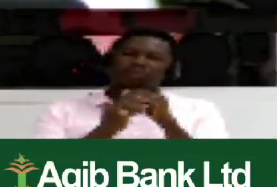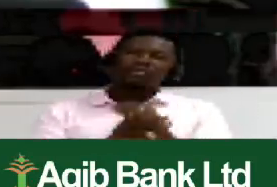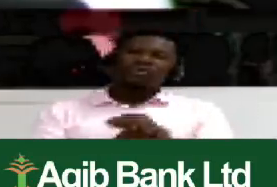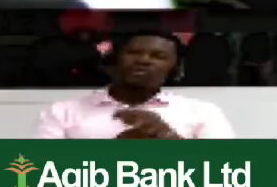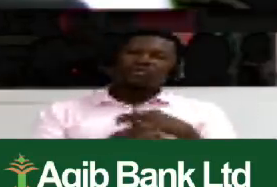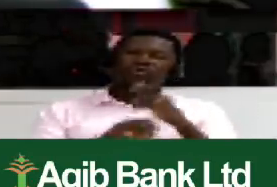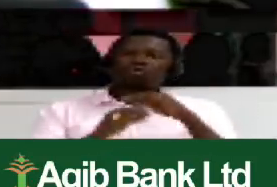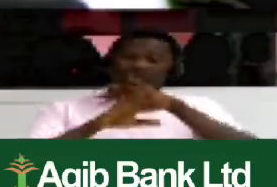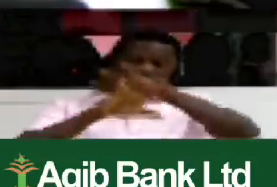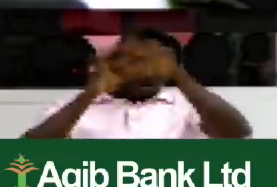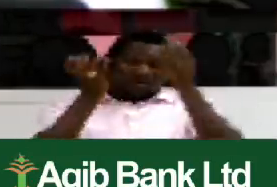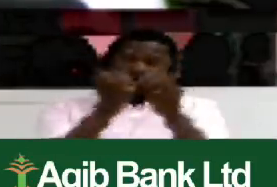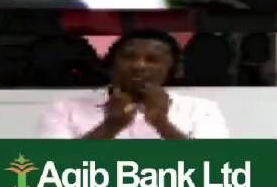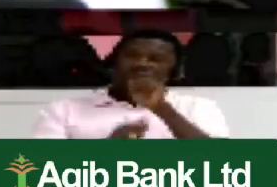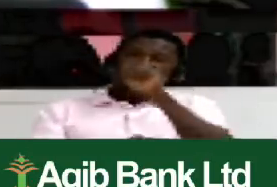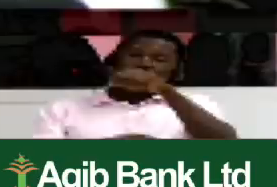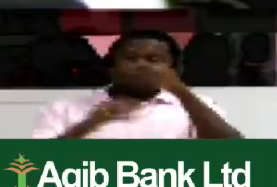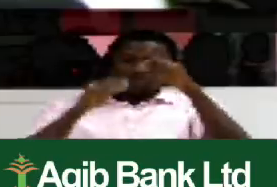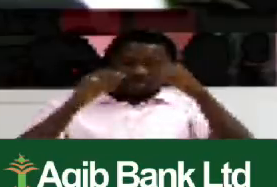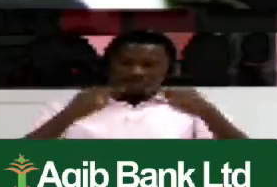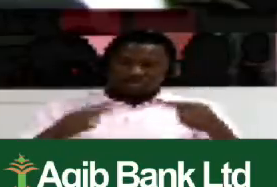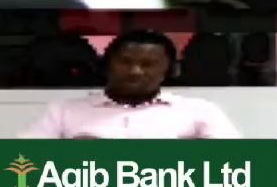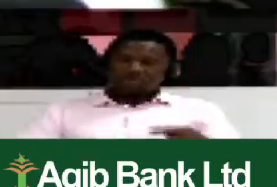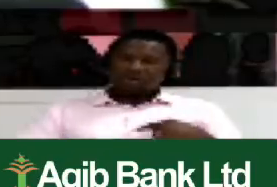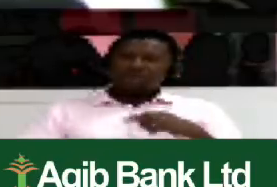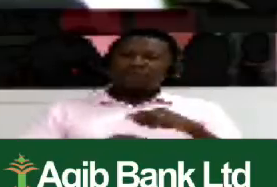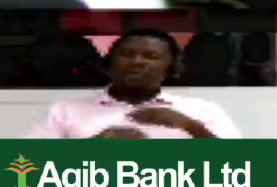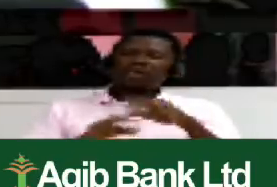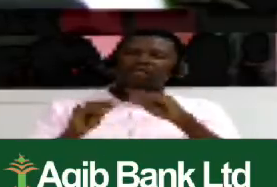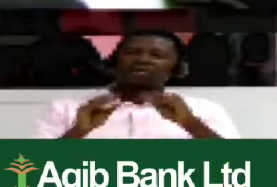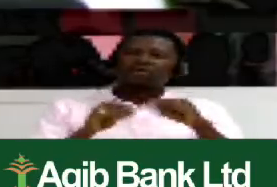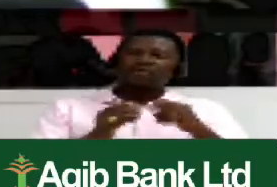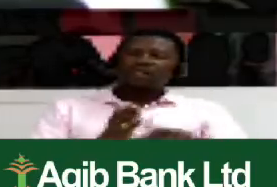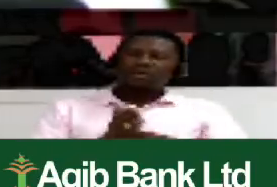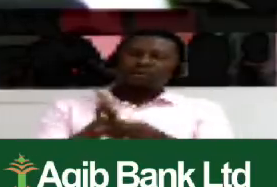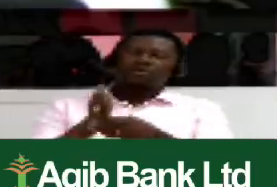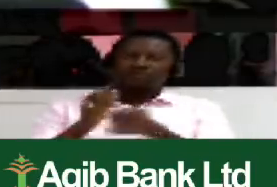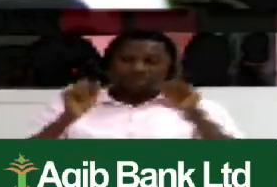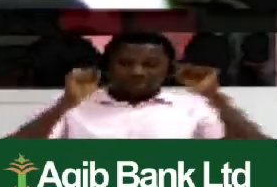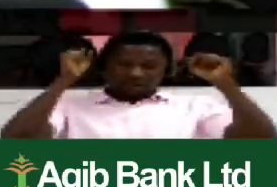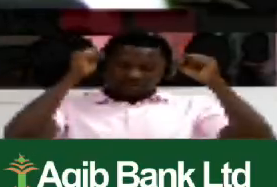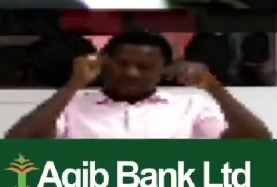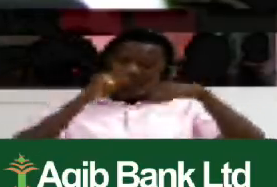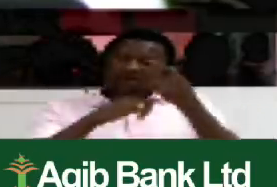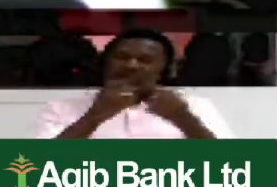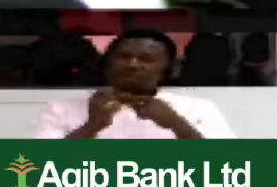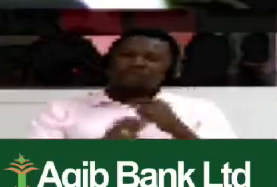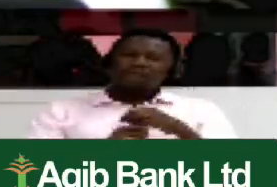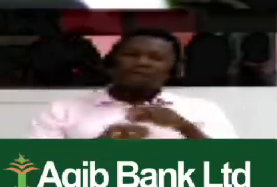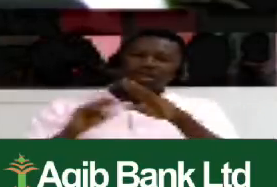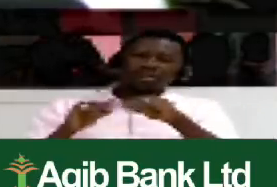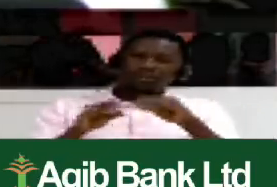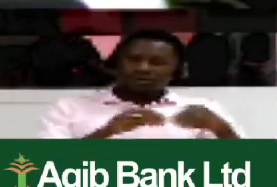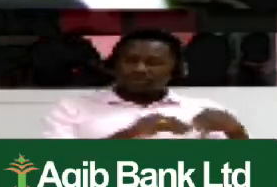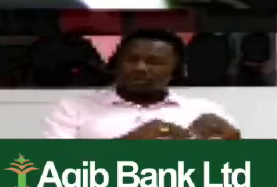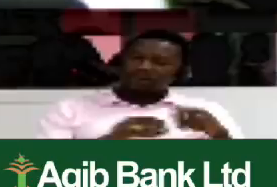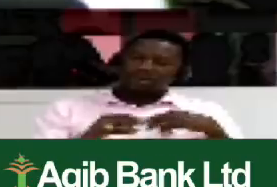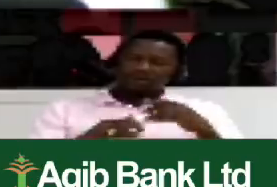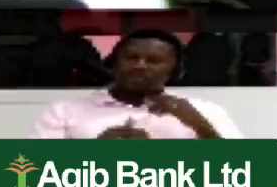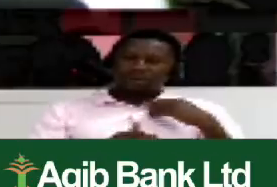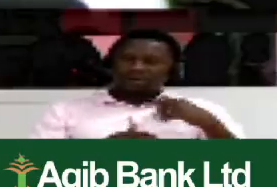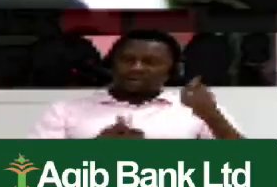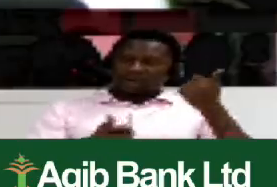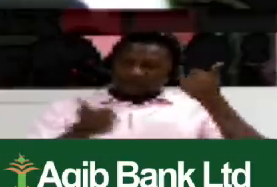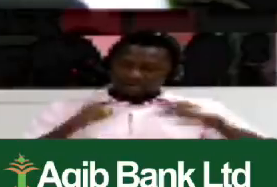testimony will be about the events that led to the demonstrations, as well as the actual activities that occurred on the day of the